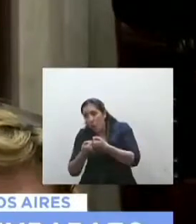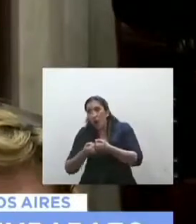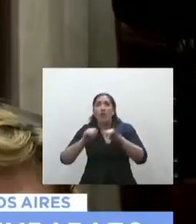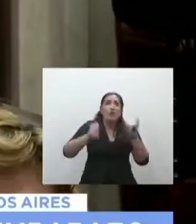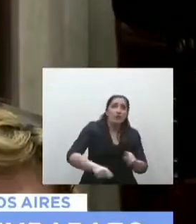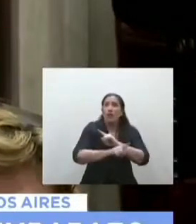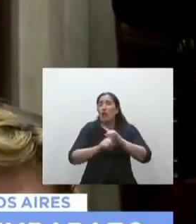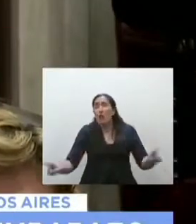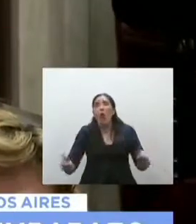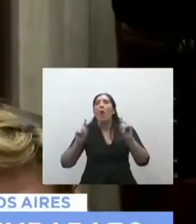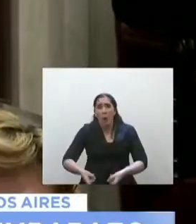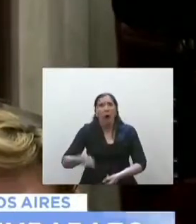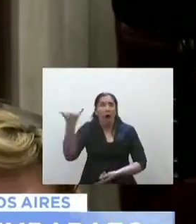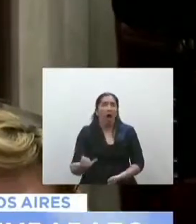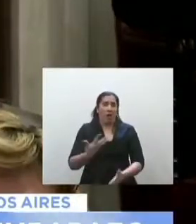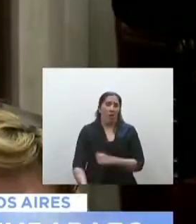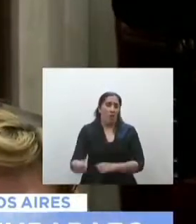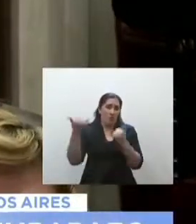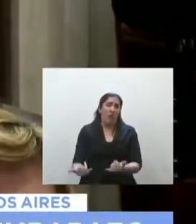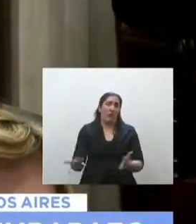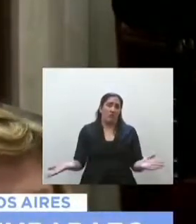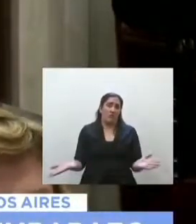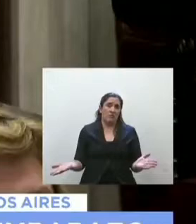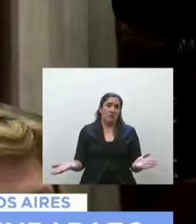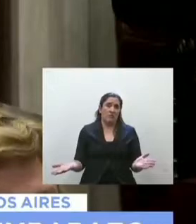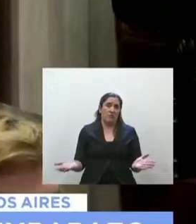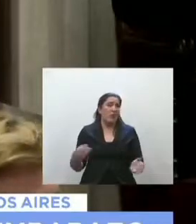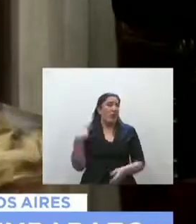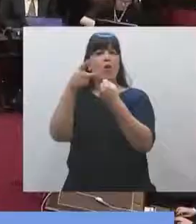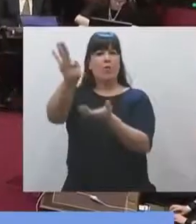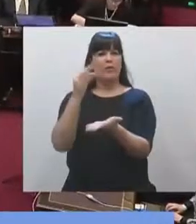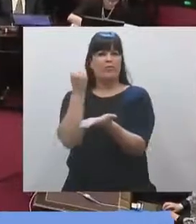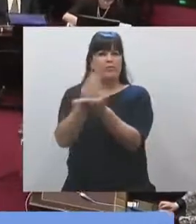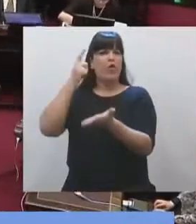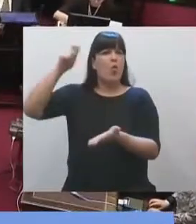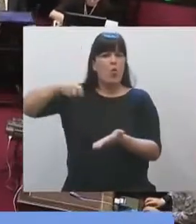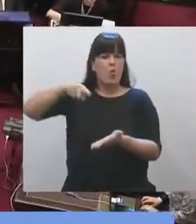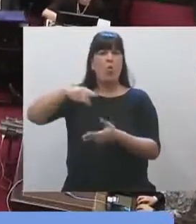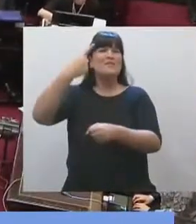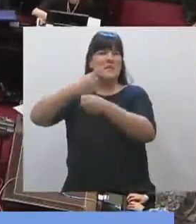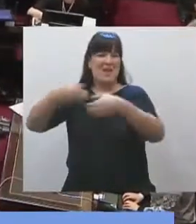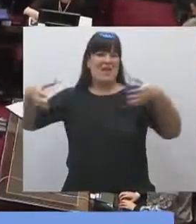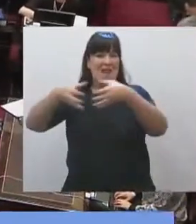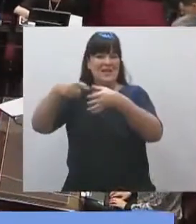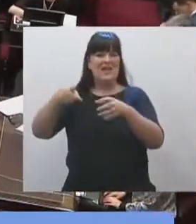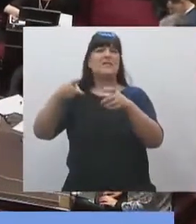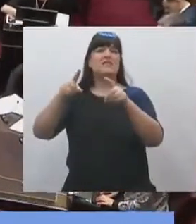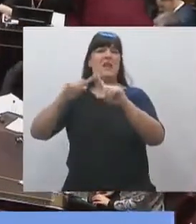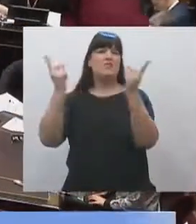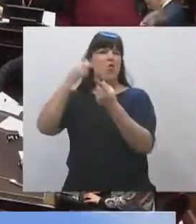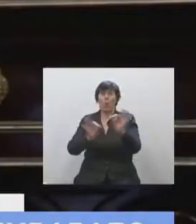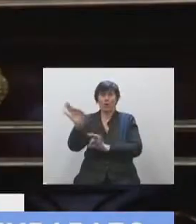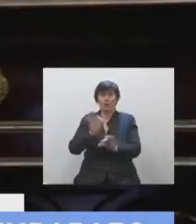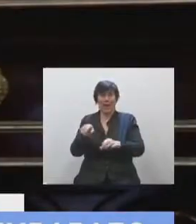with it or not, we have to respond to it as legislators. For others, the problem is about the sanctity of